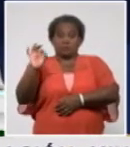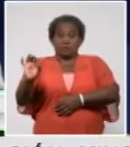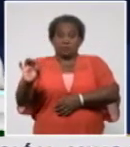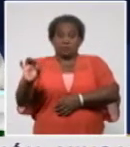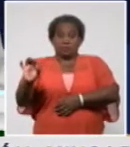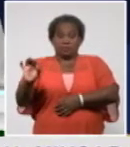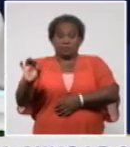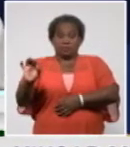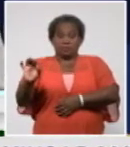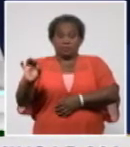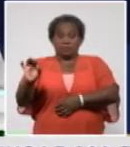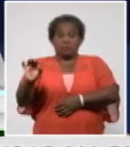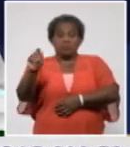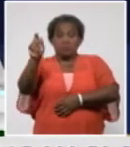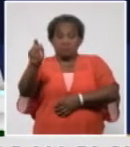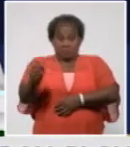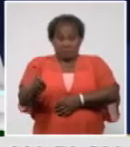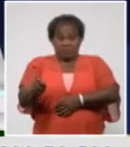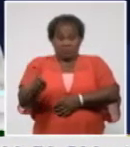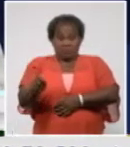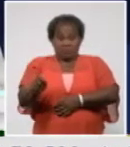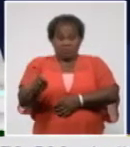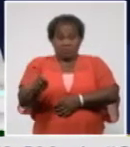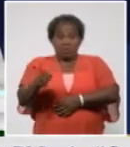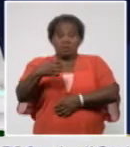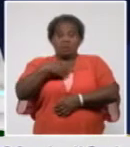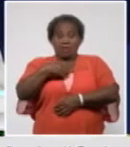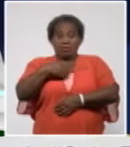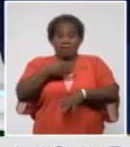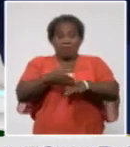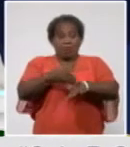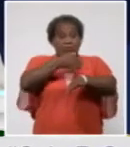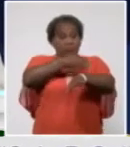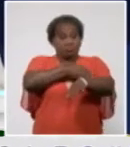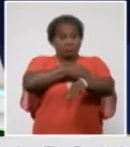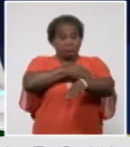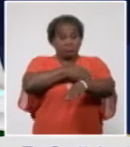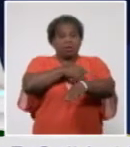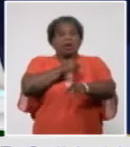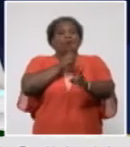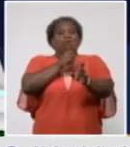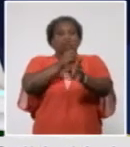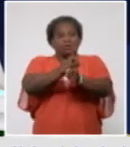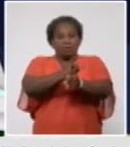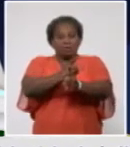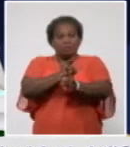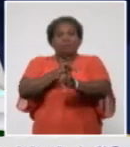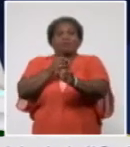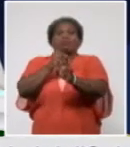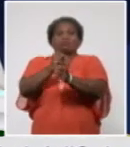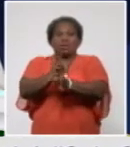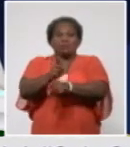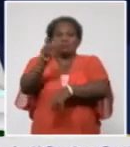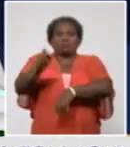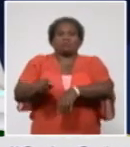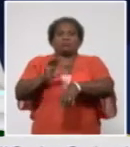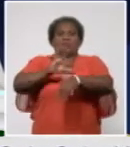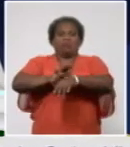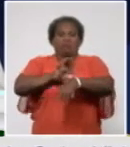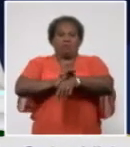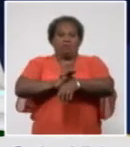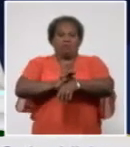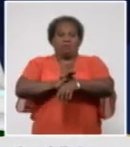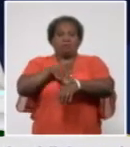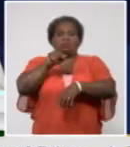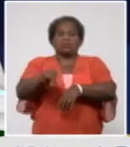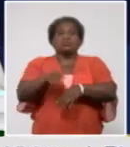49.9% respectively. There are not significant differences in this regard. 37 patients, that is, a